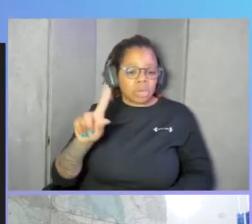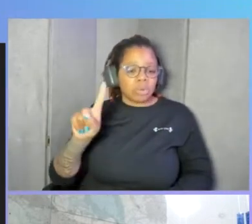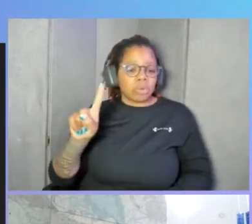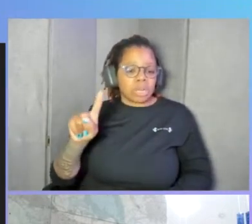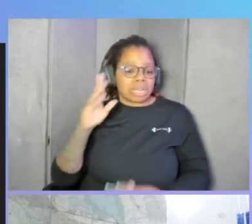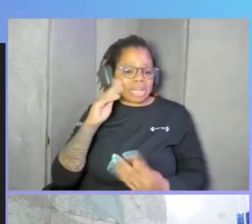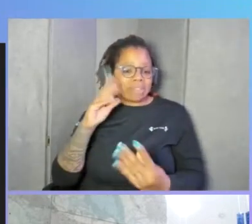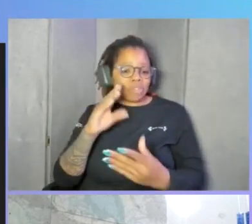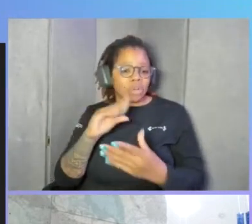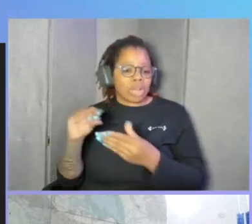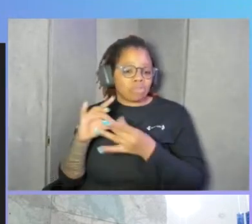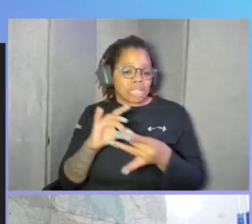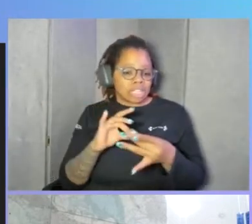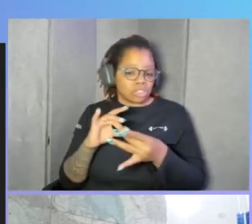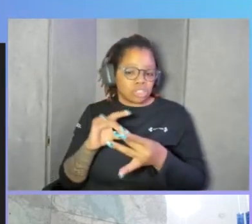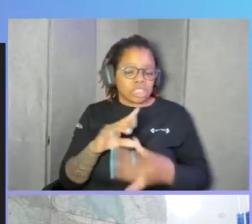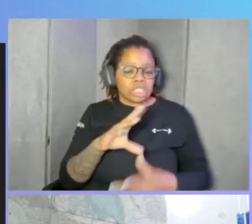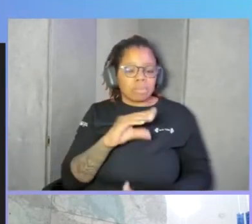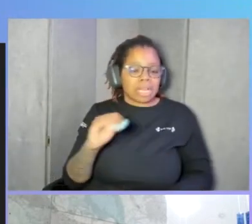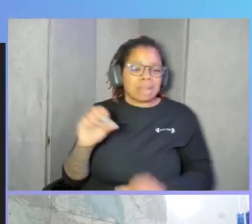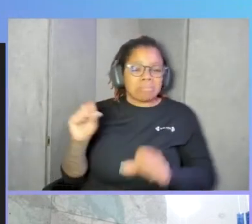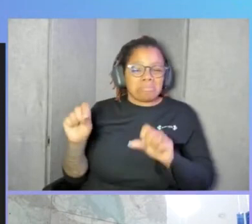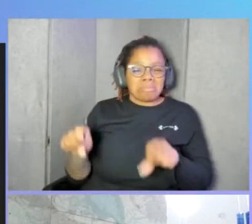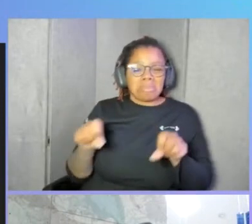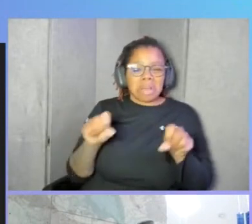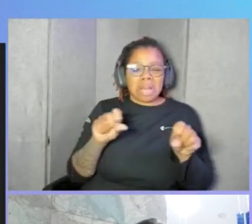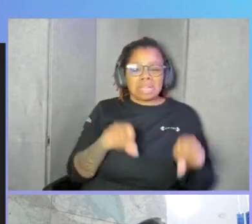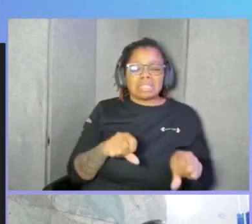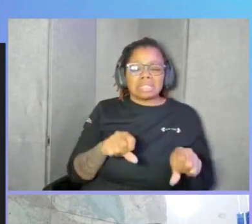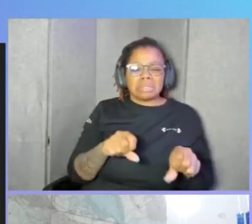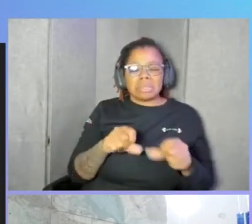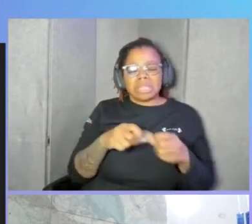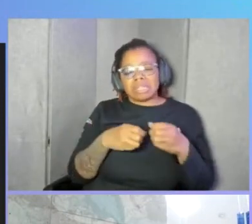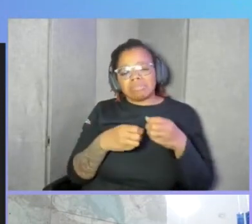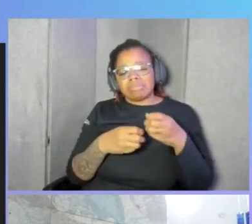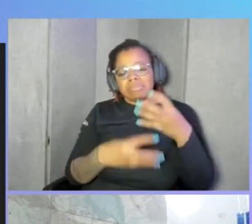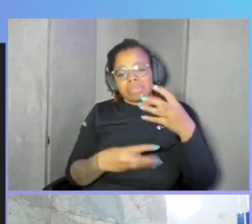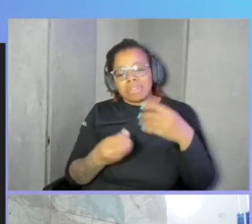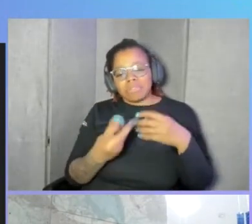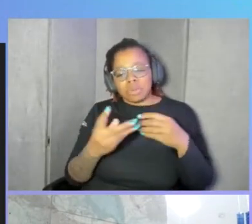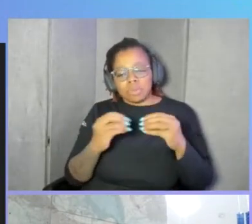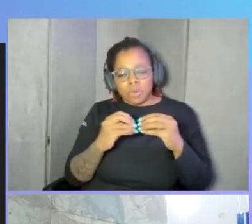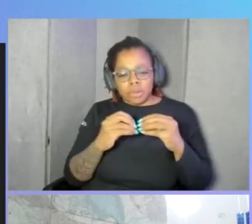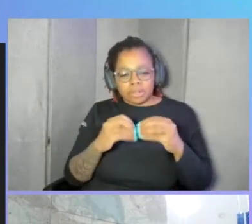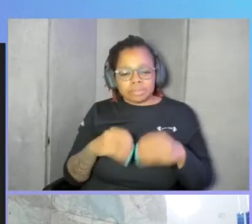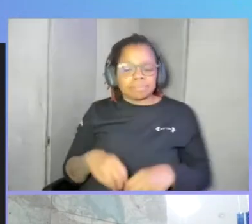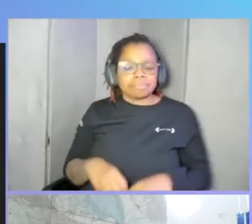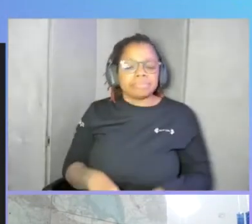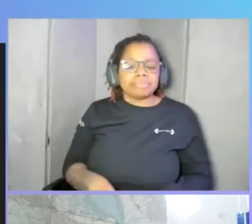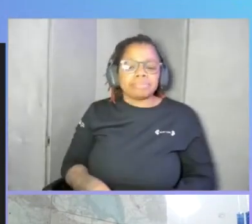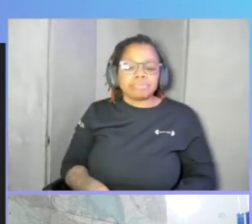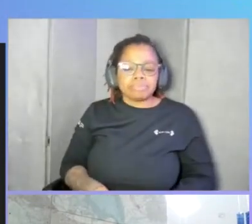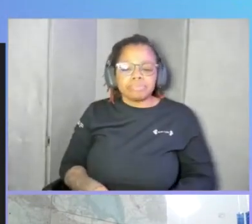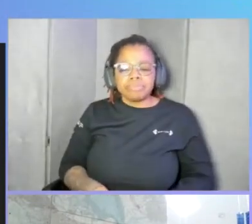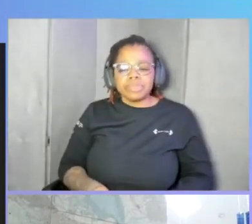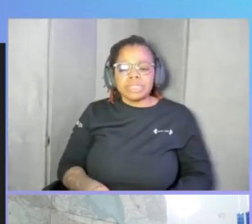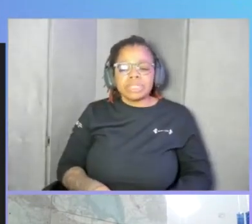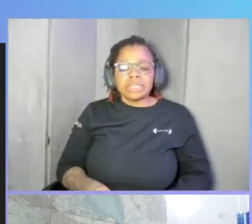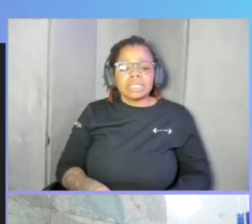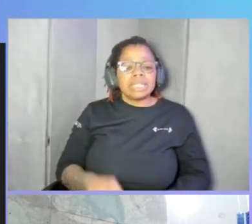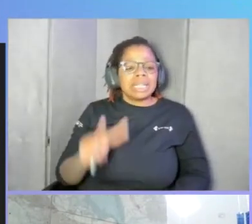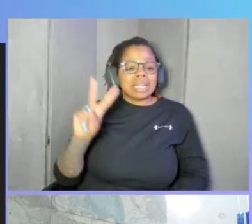and relationships, and possibly, and then it listed a couple of more. So since the